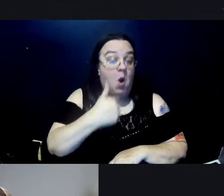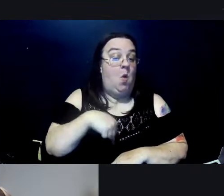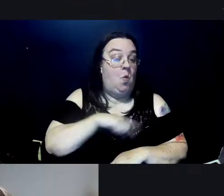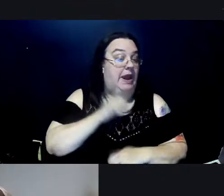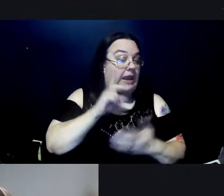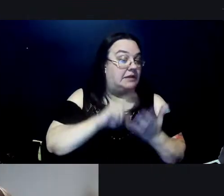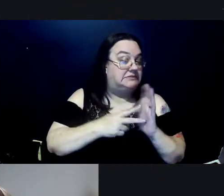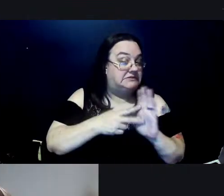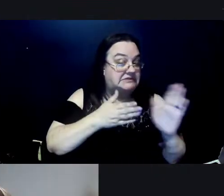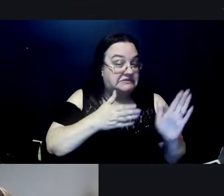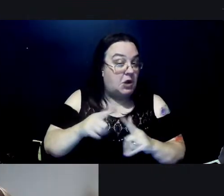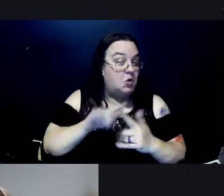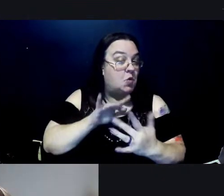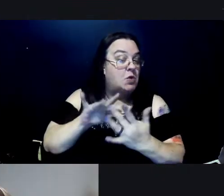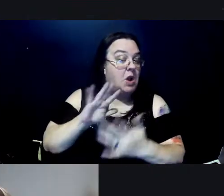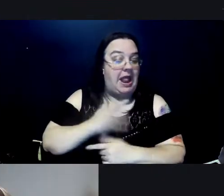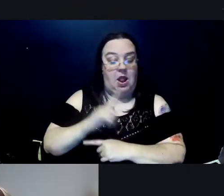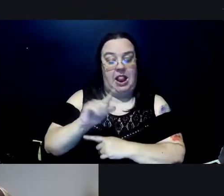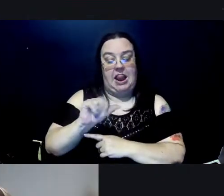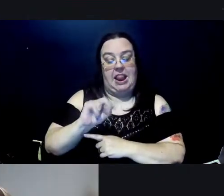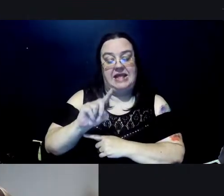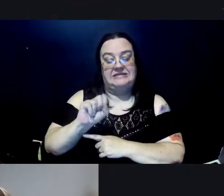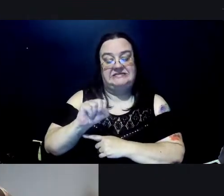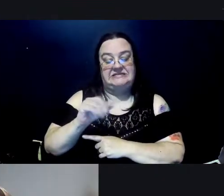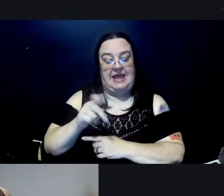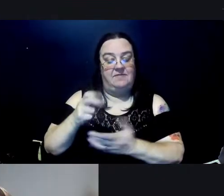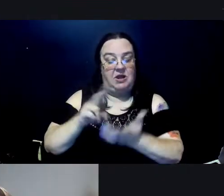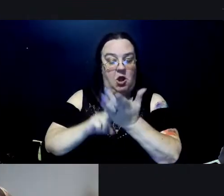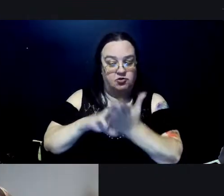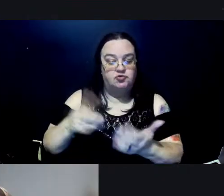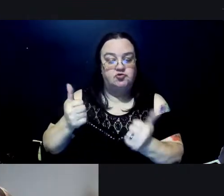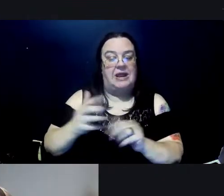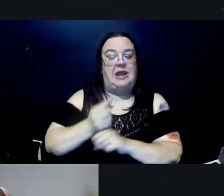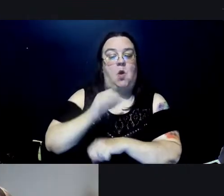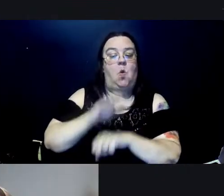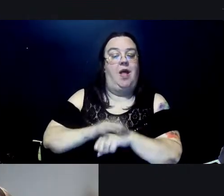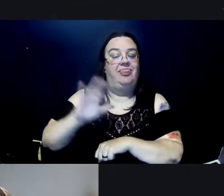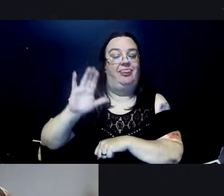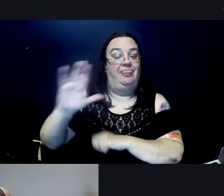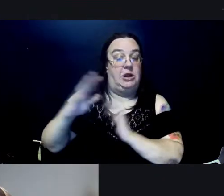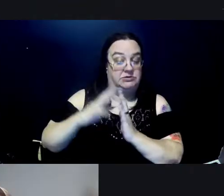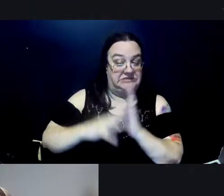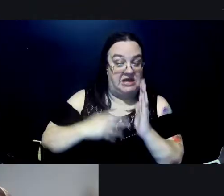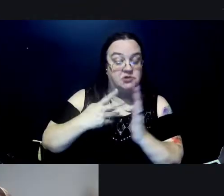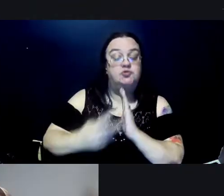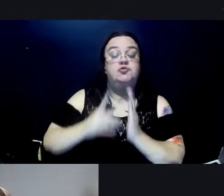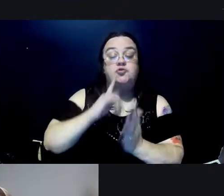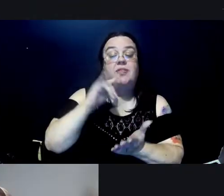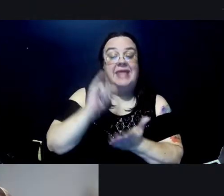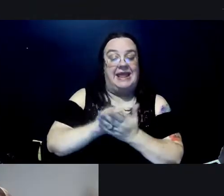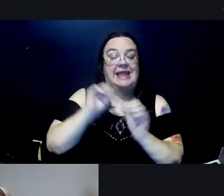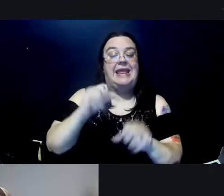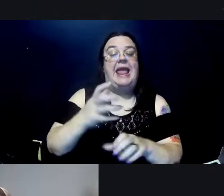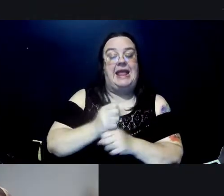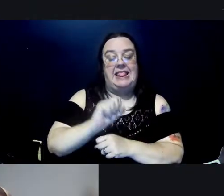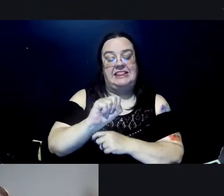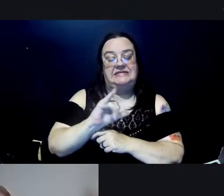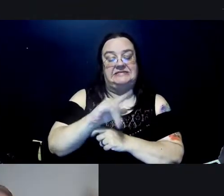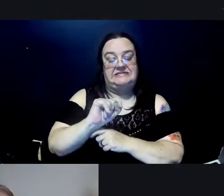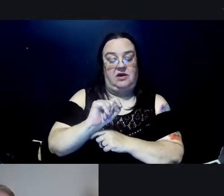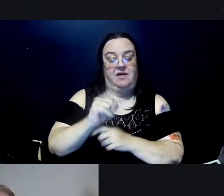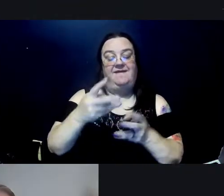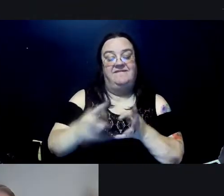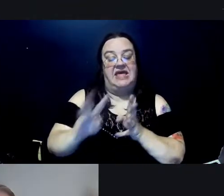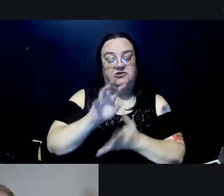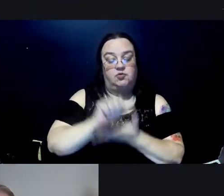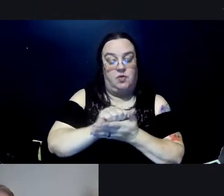out to our landscape contractor and try to get on their schedule so that we can get the silt fence removed. I